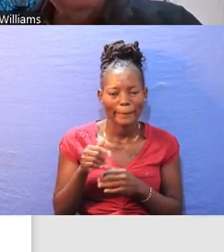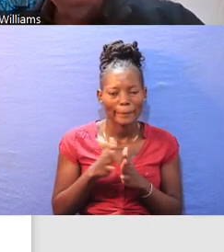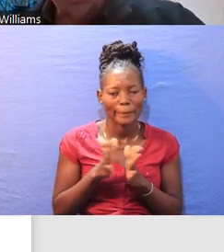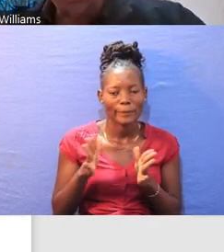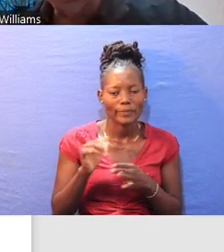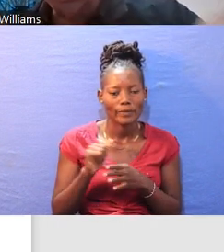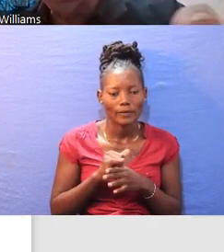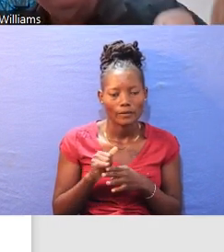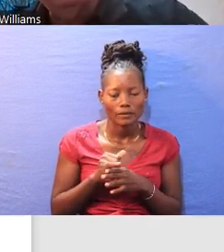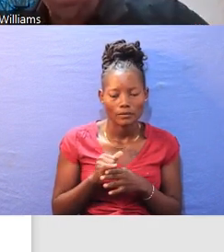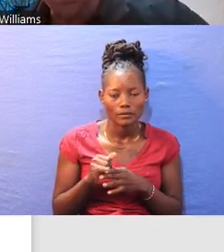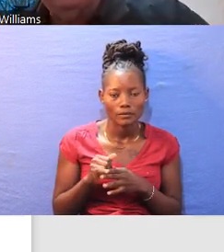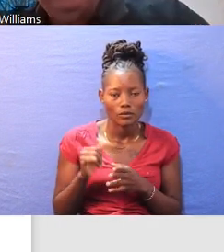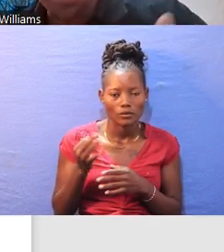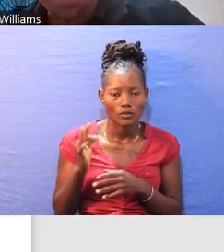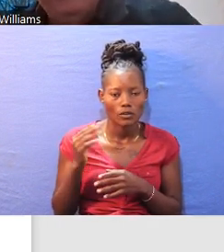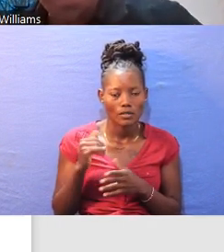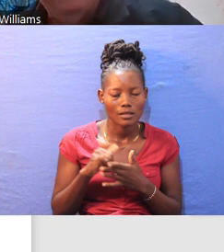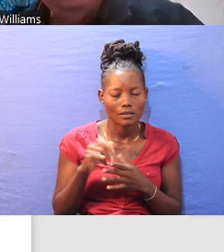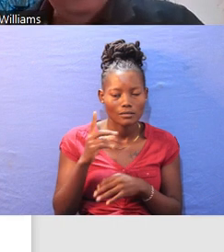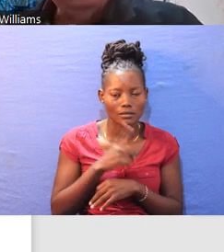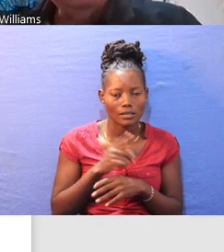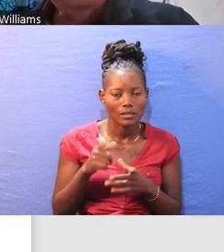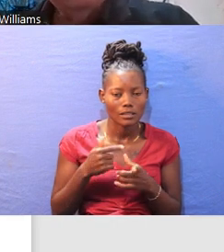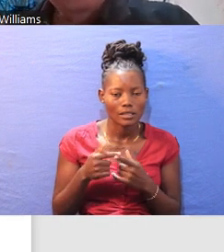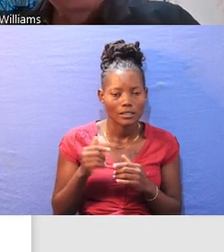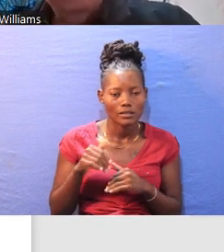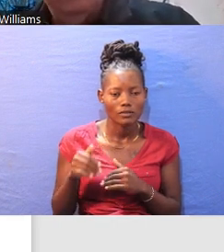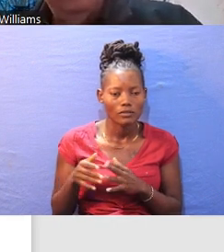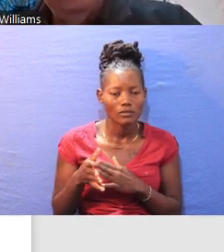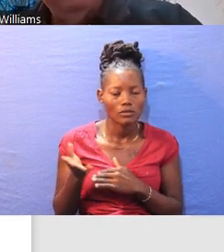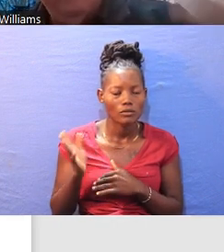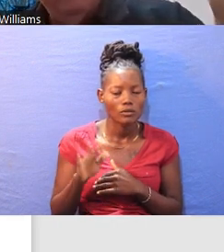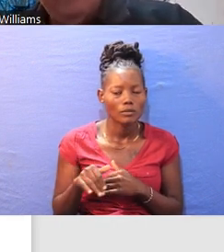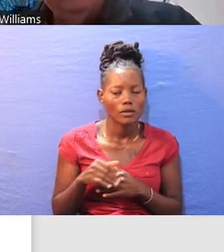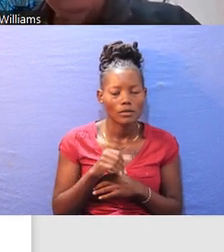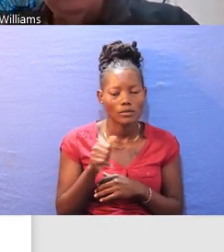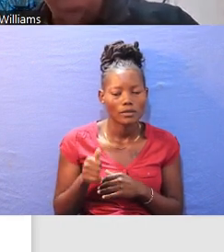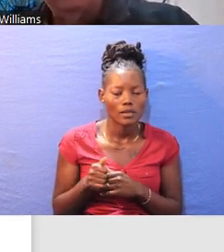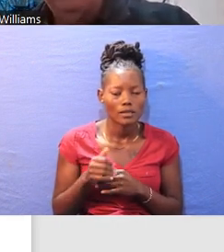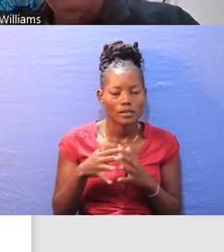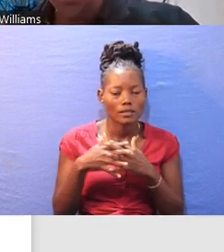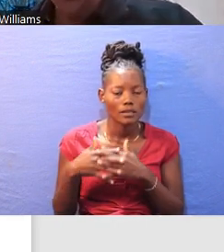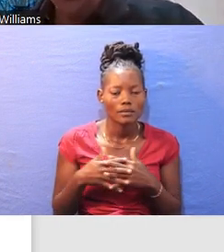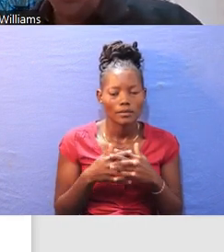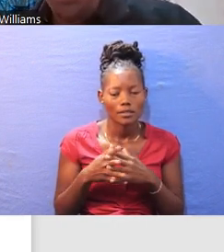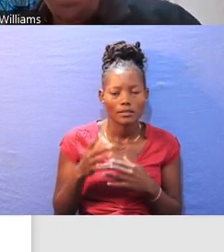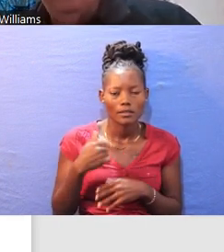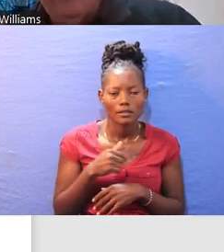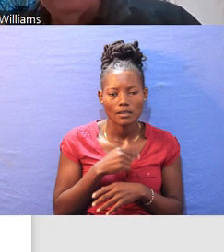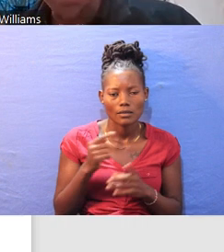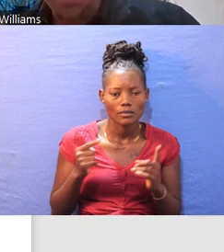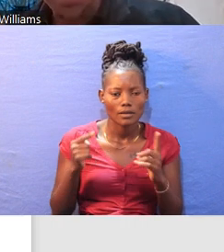things. But this is the general training theme of that day. Then followed by conditioning on Friday. In